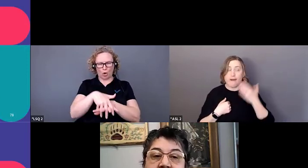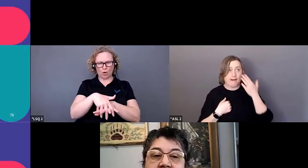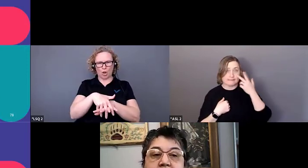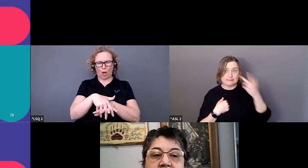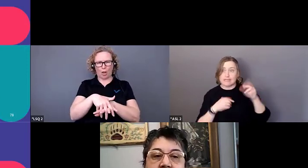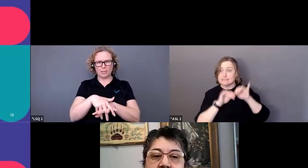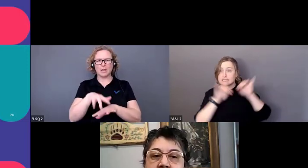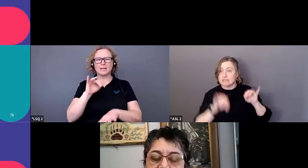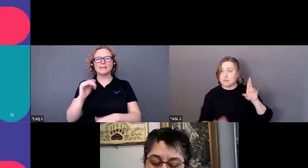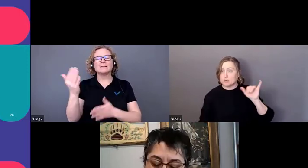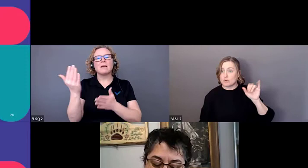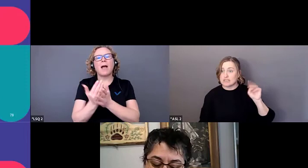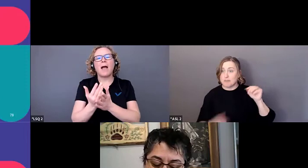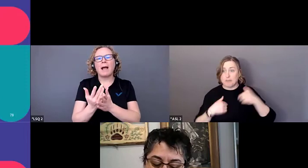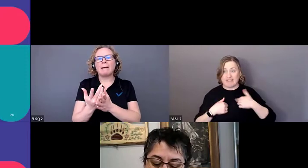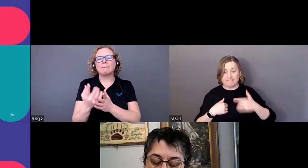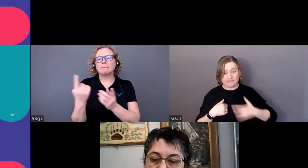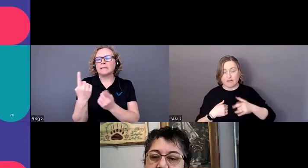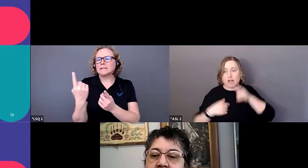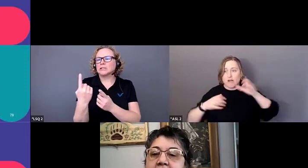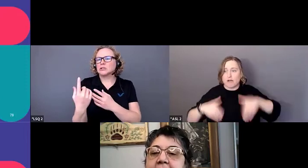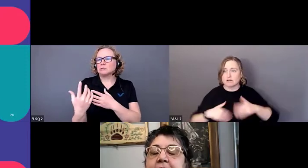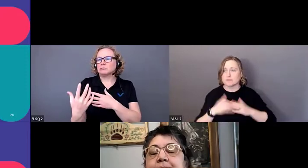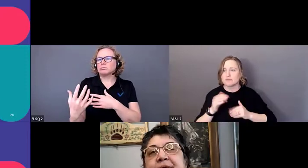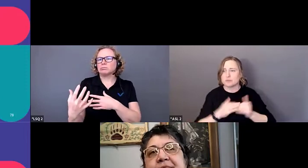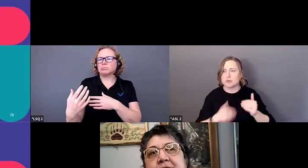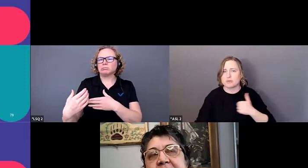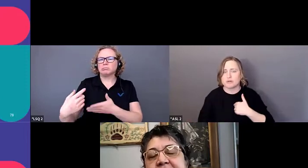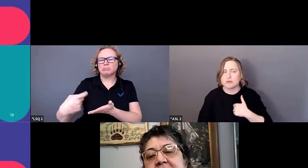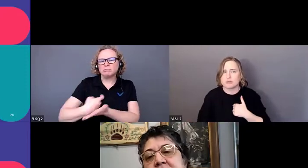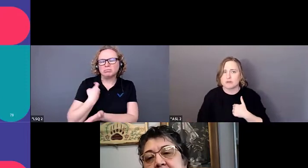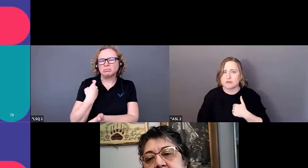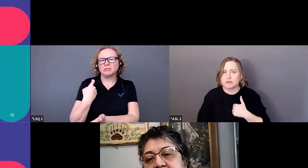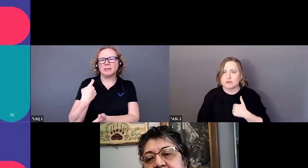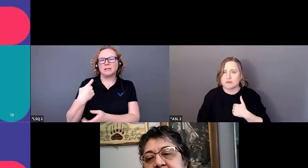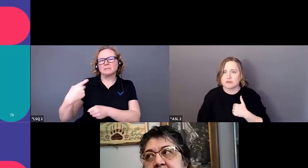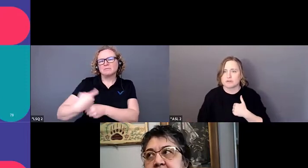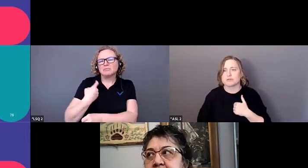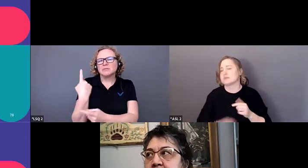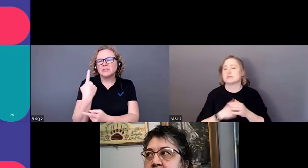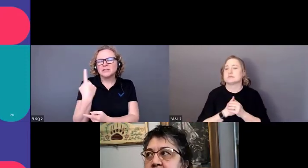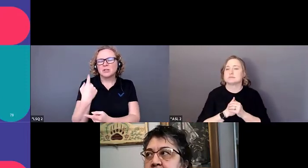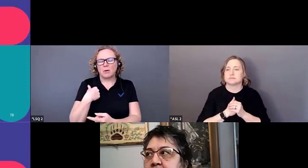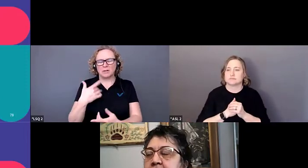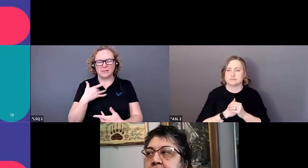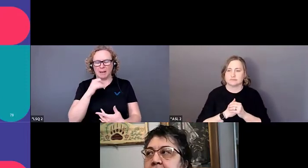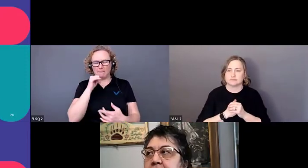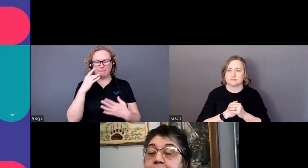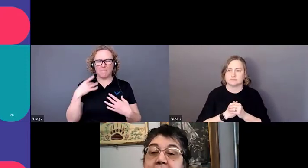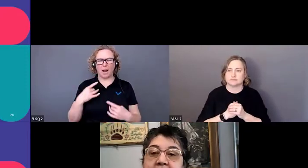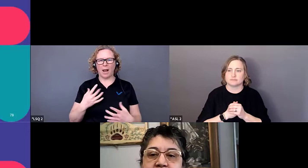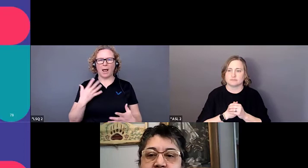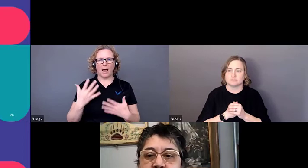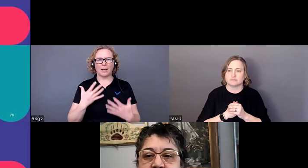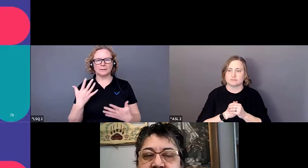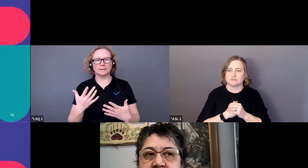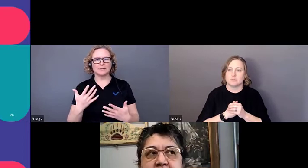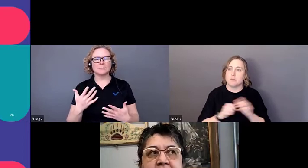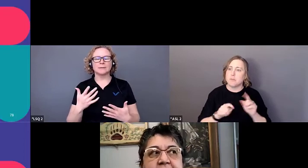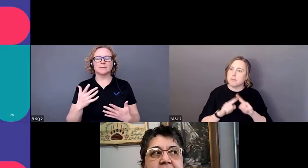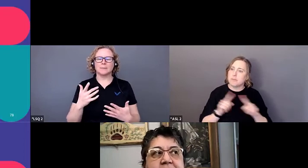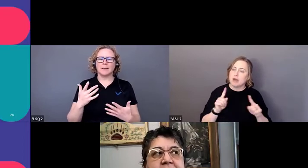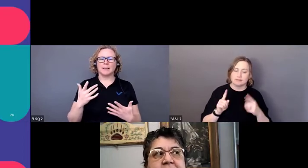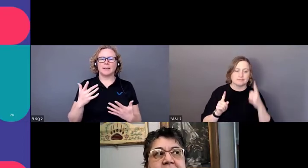are making me uncomfortable. But there isn't often in our complaint forms